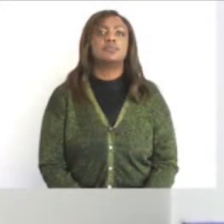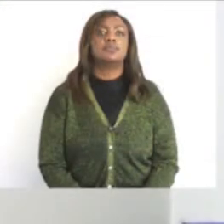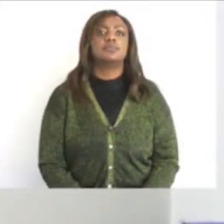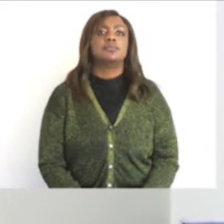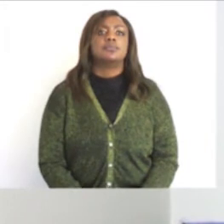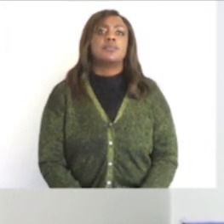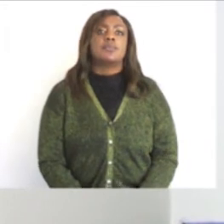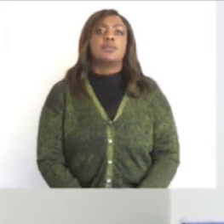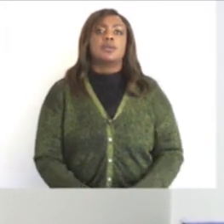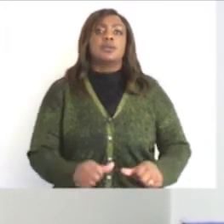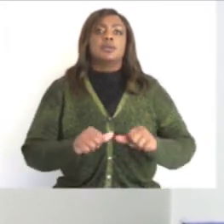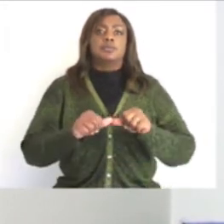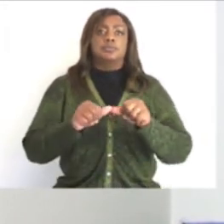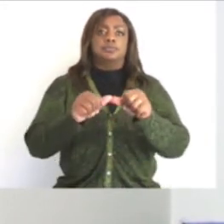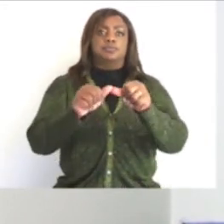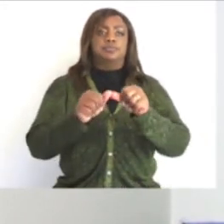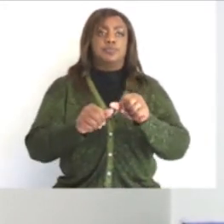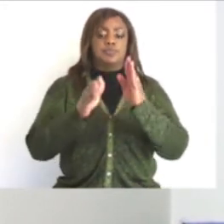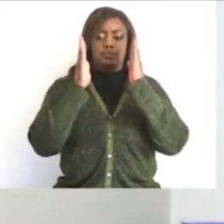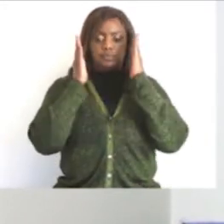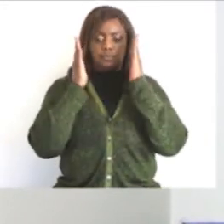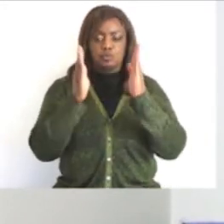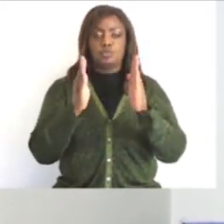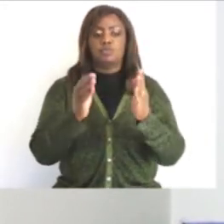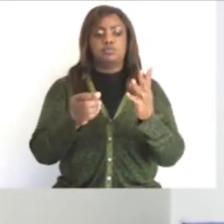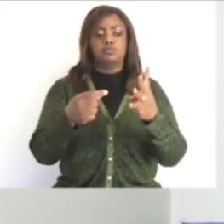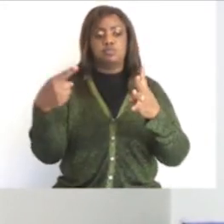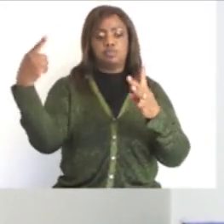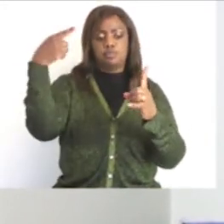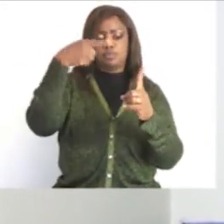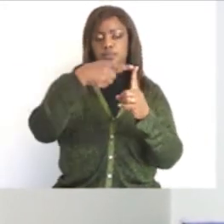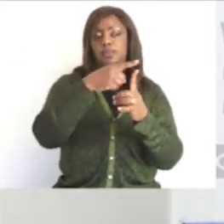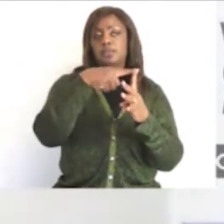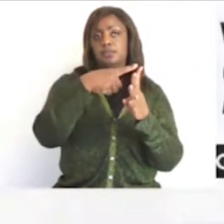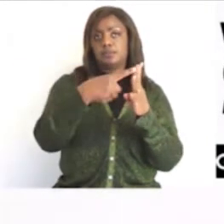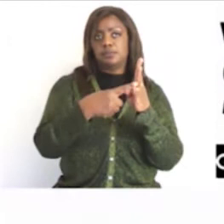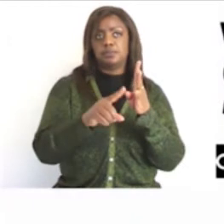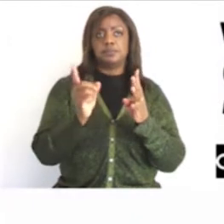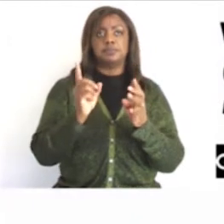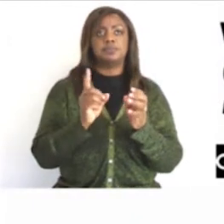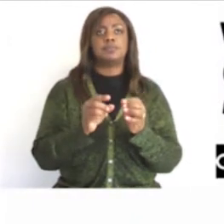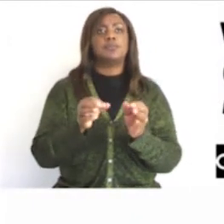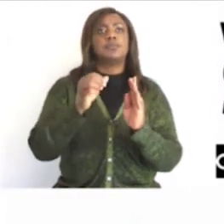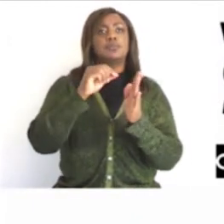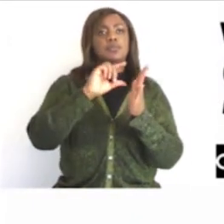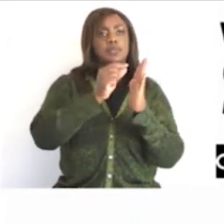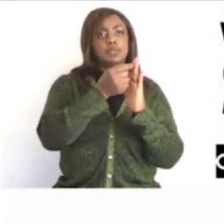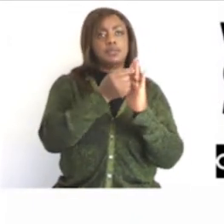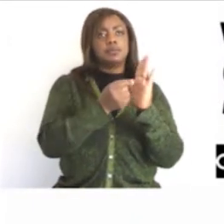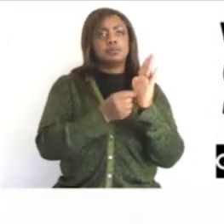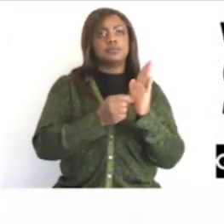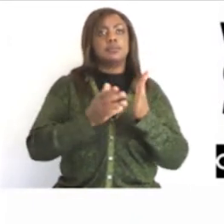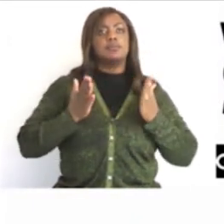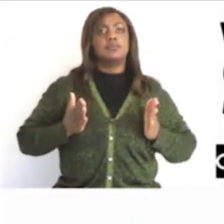Okay, so today, let's look at our competences, Chanel. Our competences are: list the physical changes in maturing